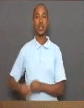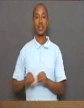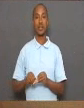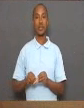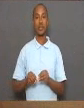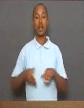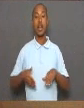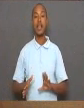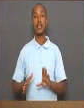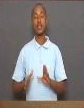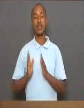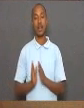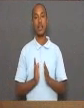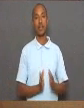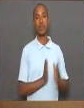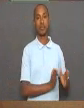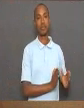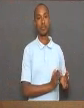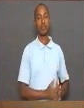Students, let's get ready.